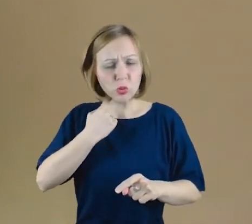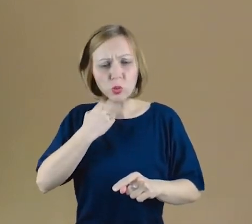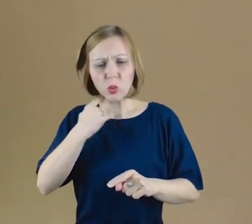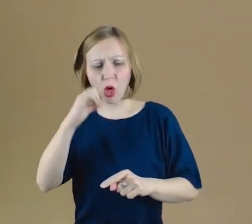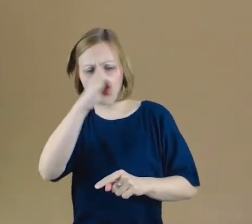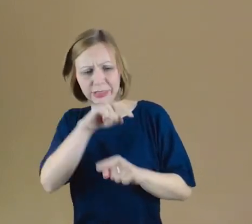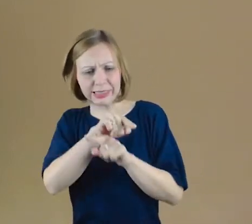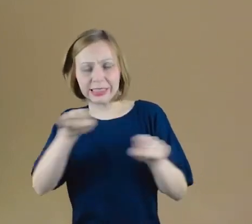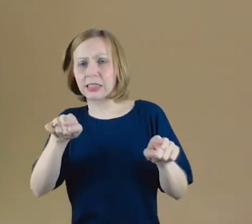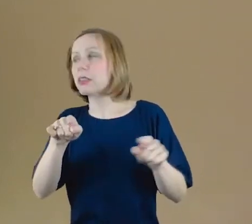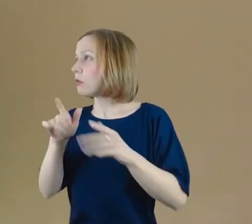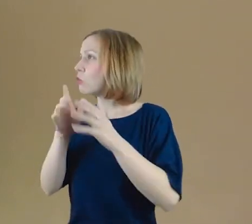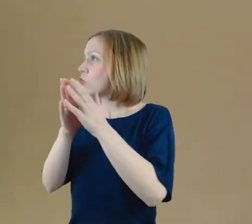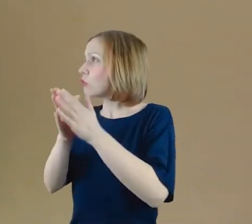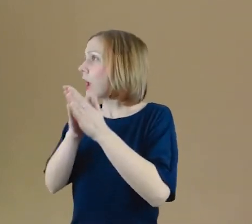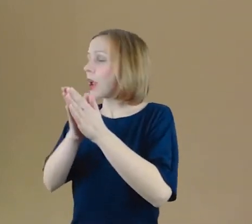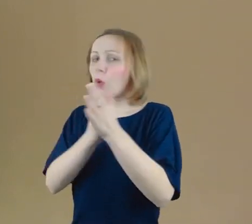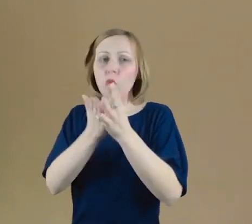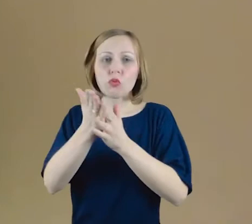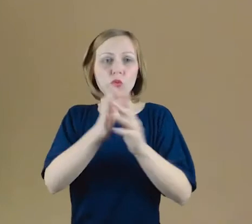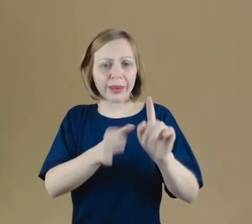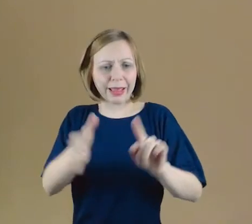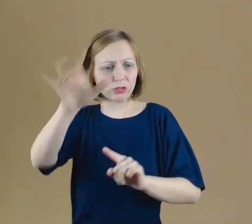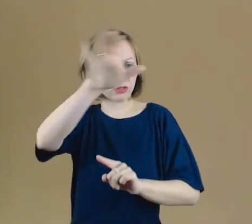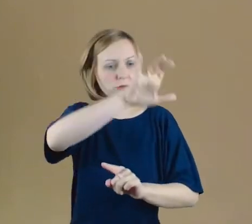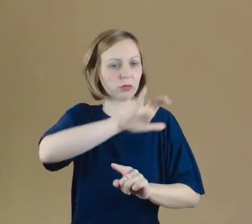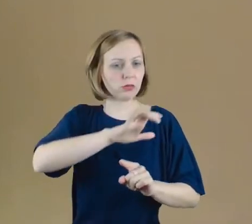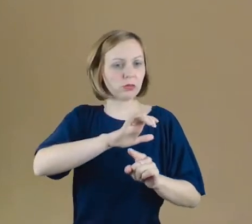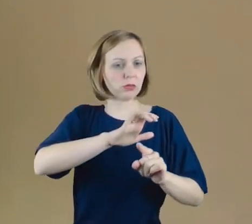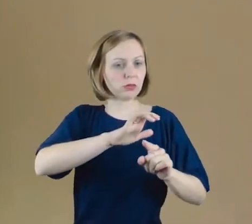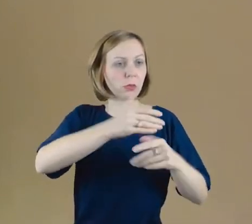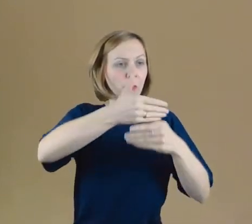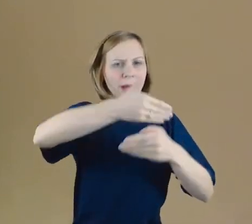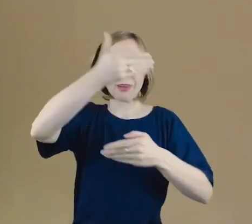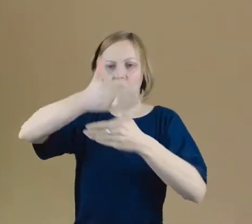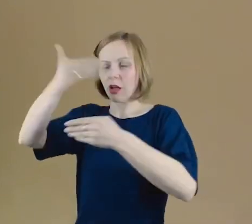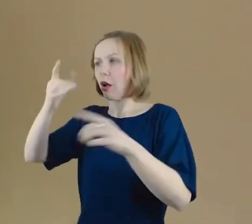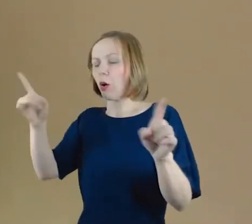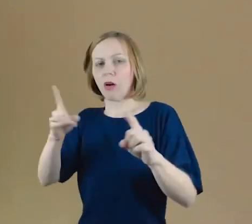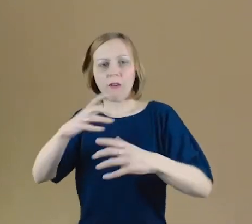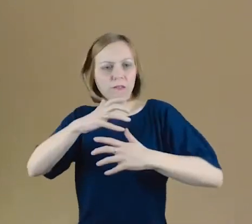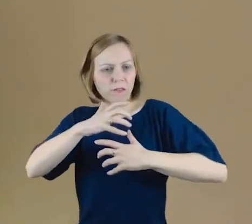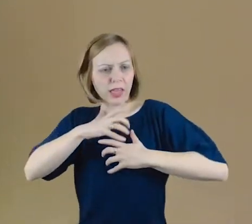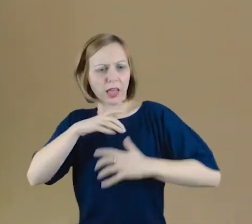the nations so that the barriers of fear, suspicion, and hatred may crumble, and that people